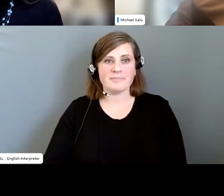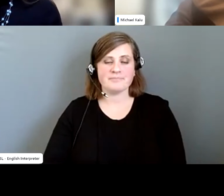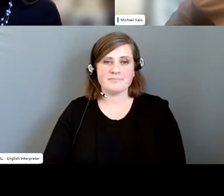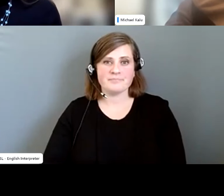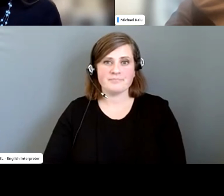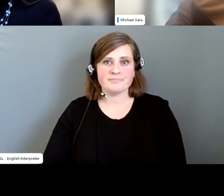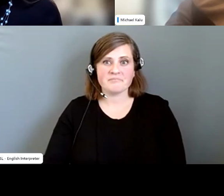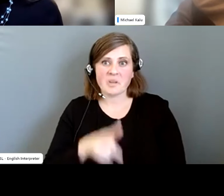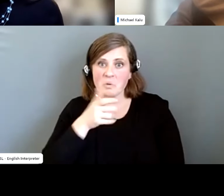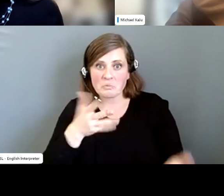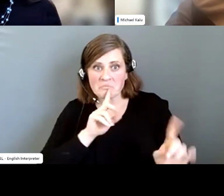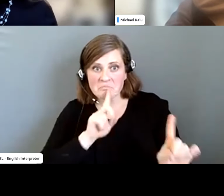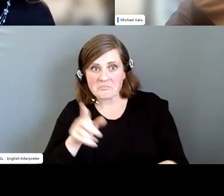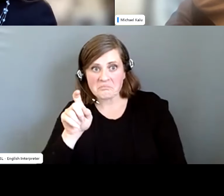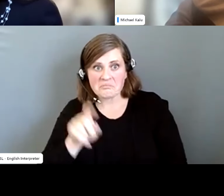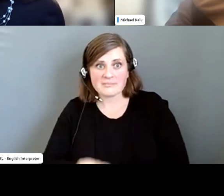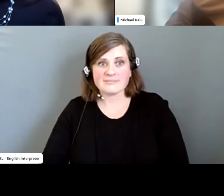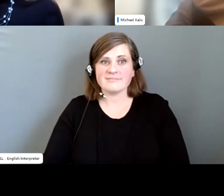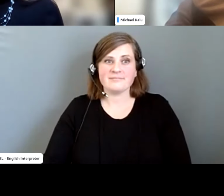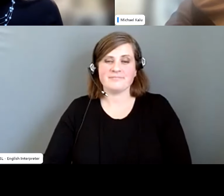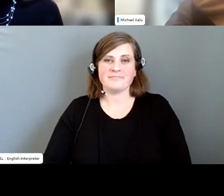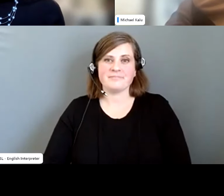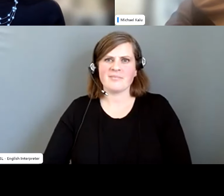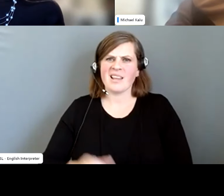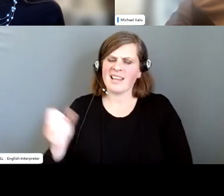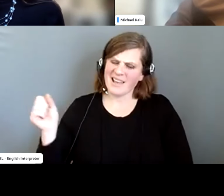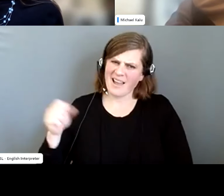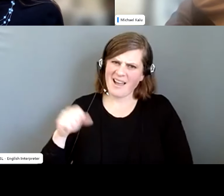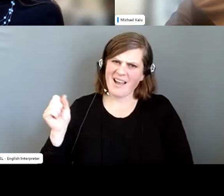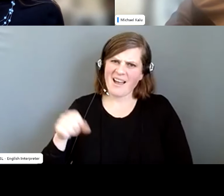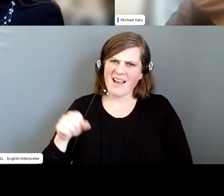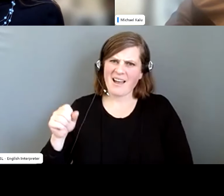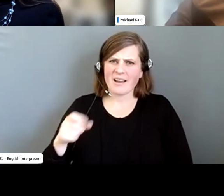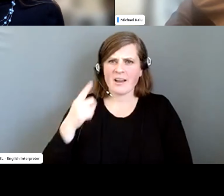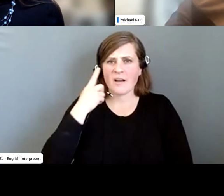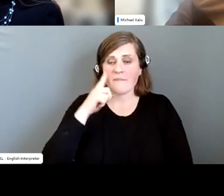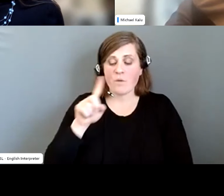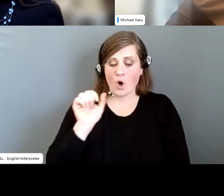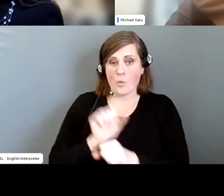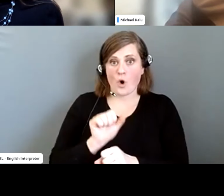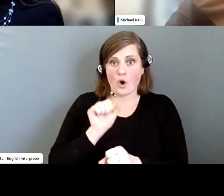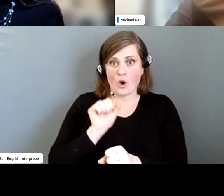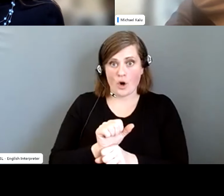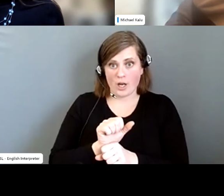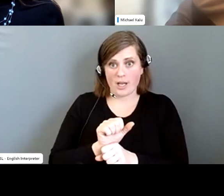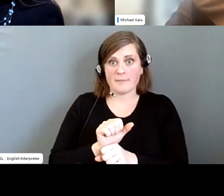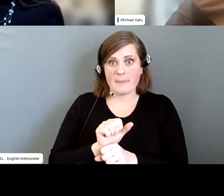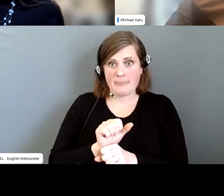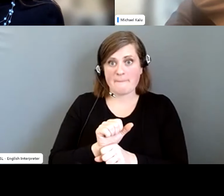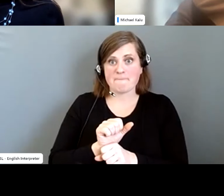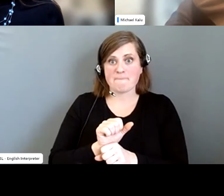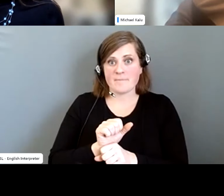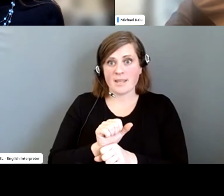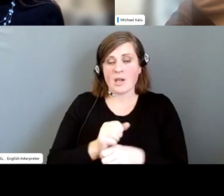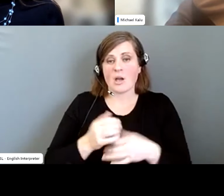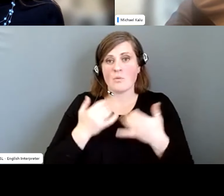I don't know who wants to answer that question. Yeah, in terms of work, I think there are a lot of work that are